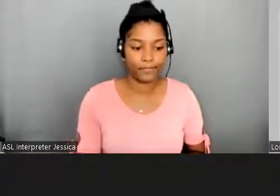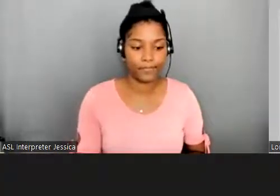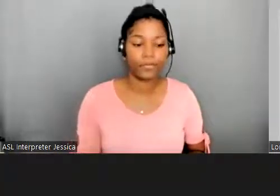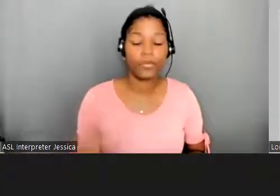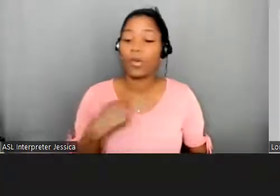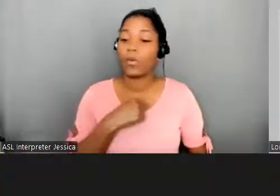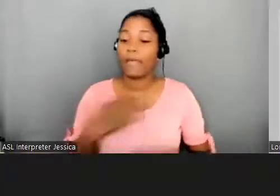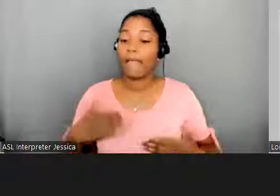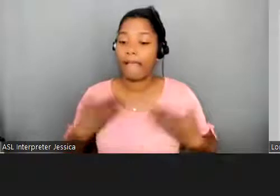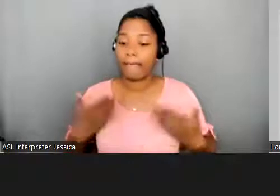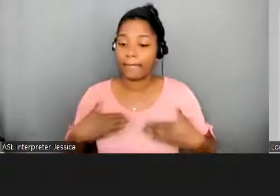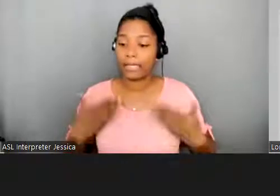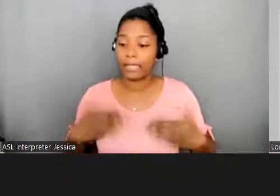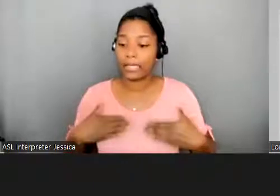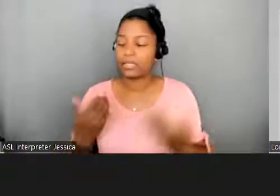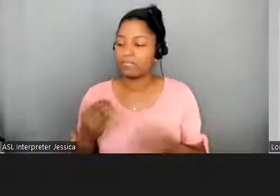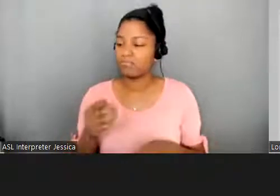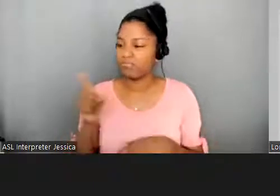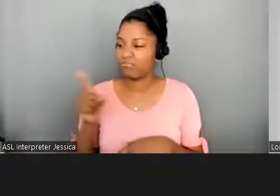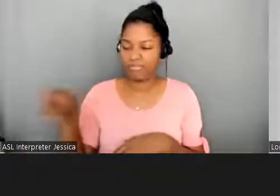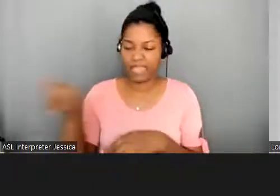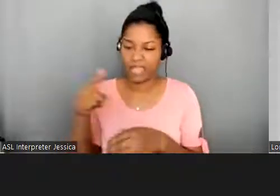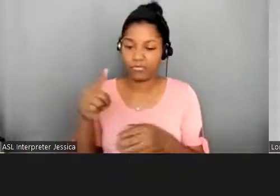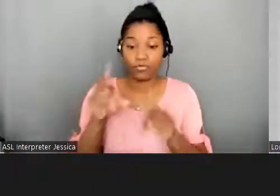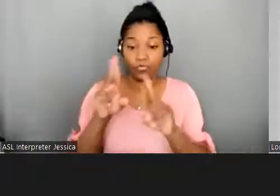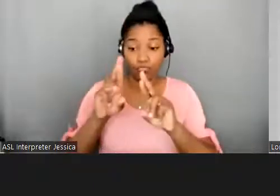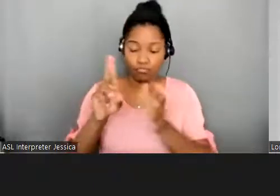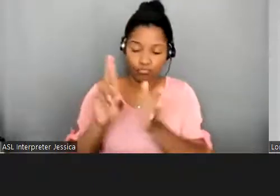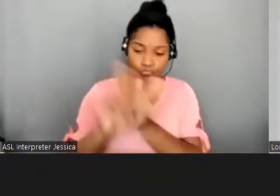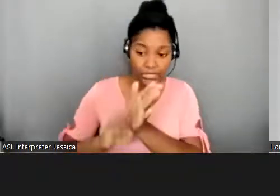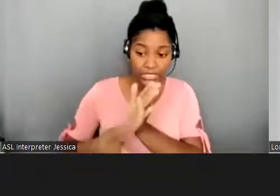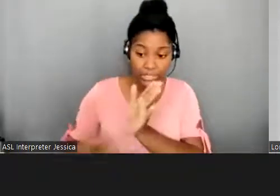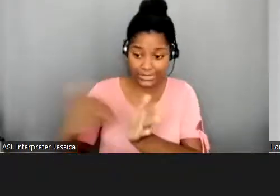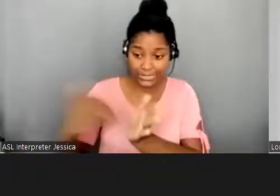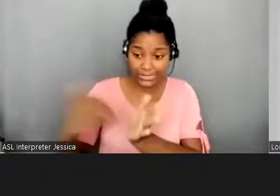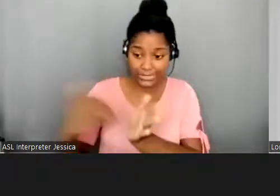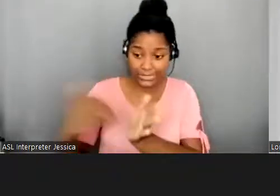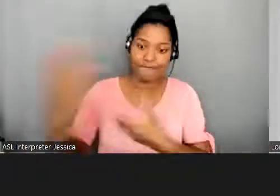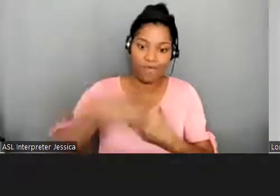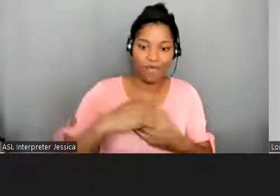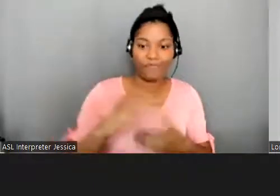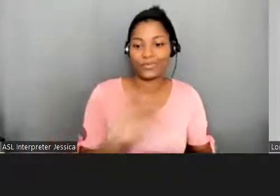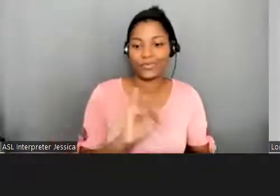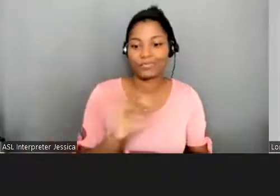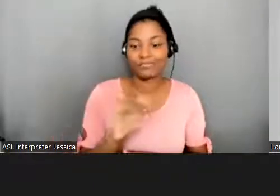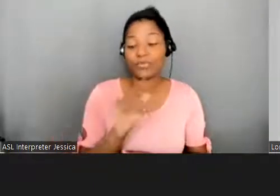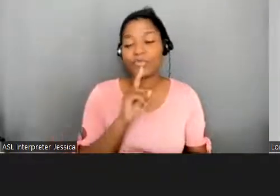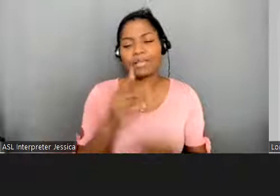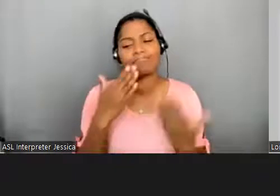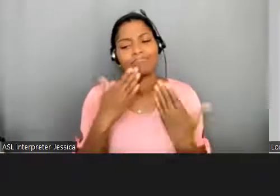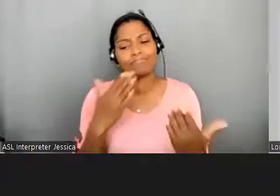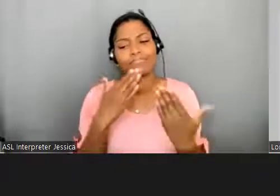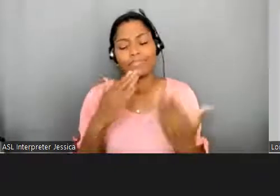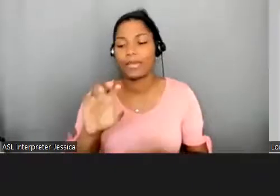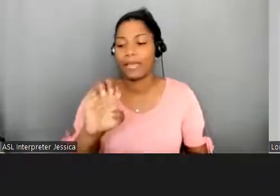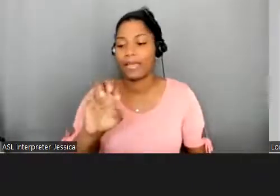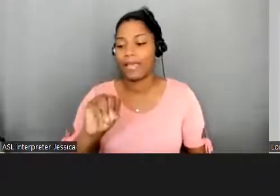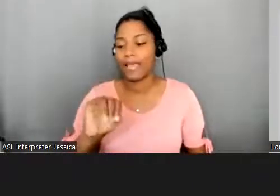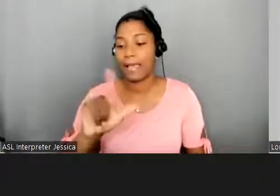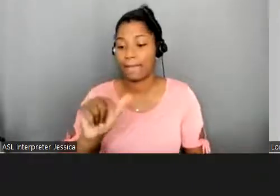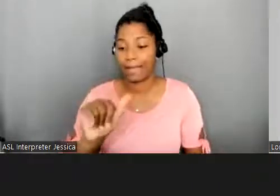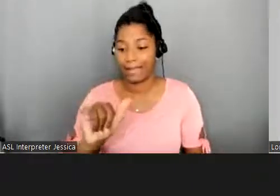to be joined with the Engaged Resource Center. We'd like to especially thank Emily Allen, the AARP